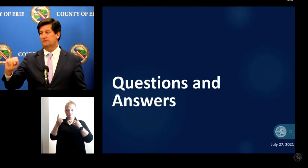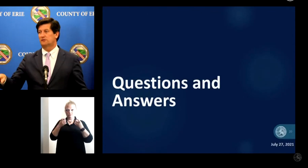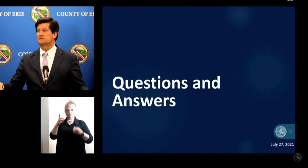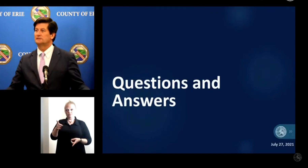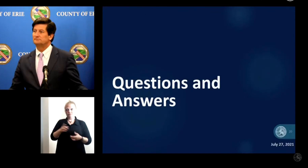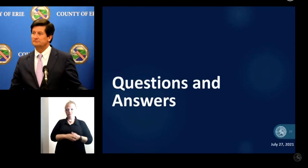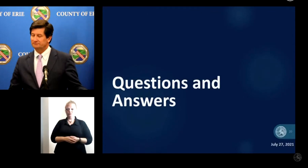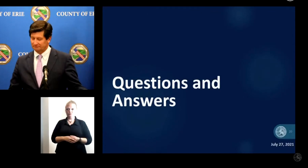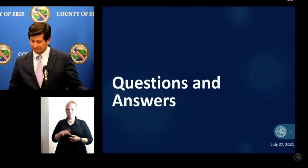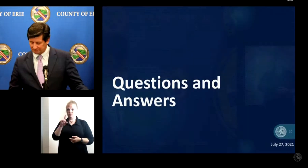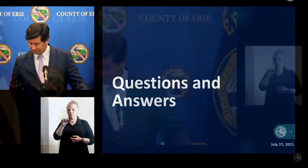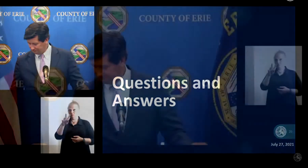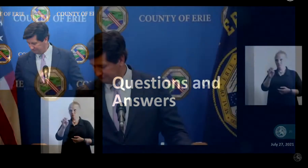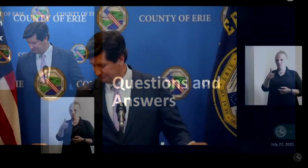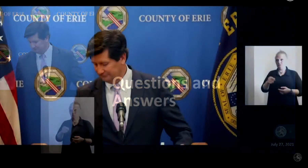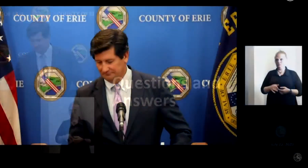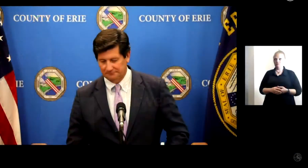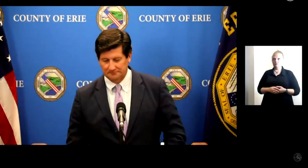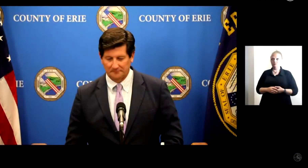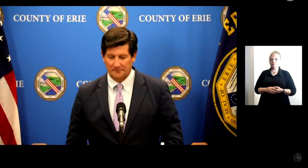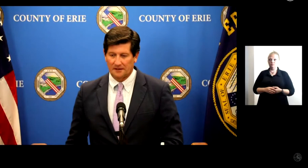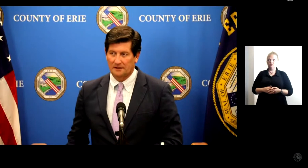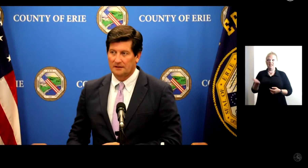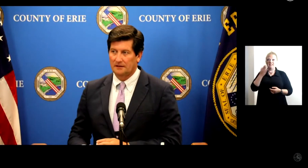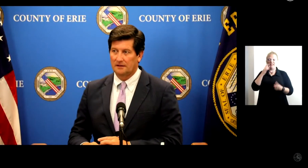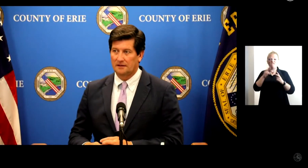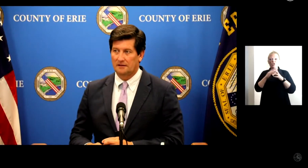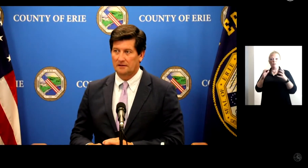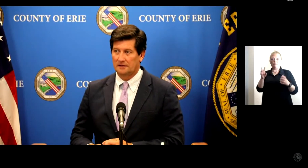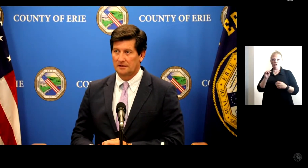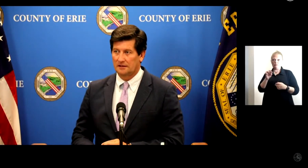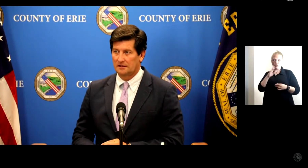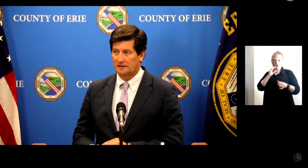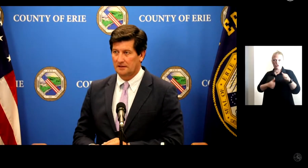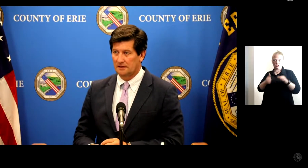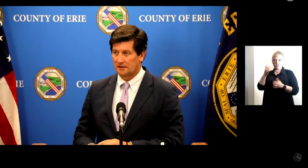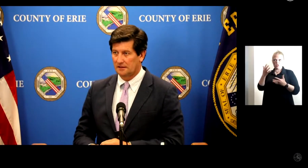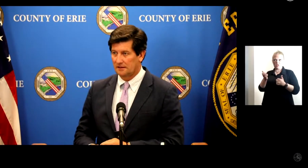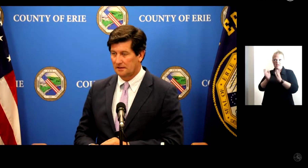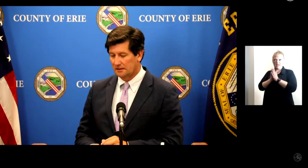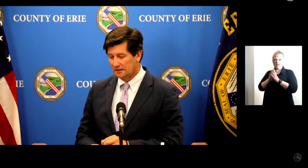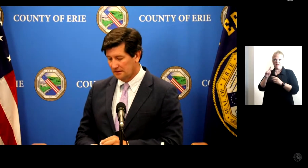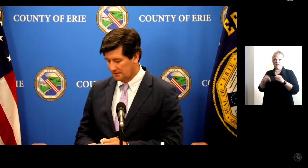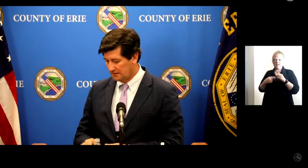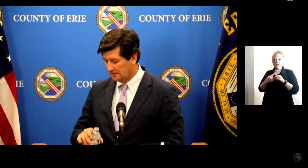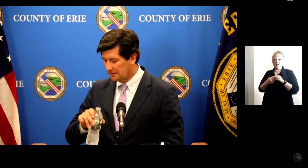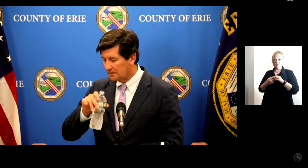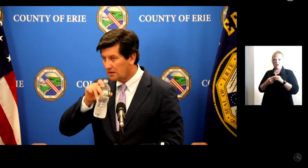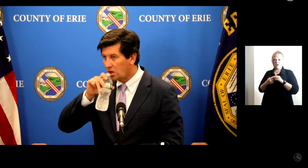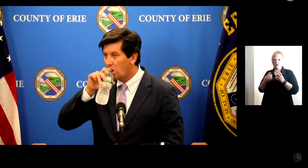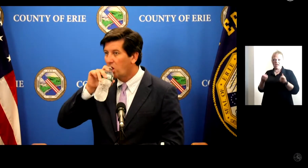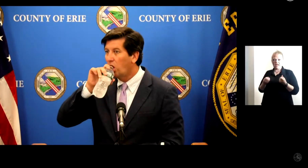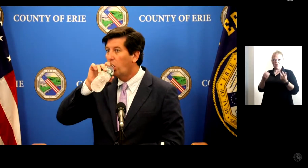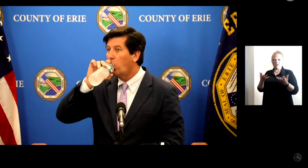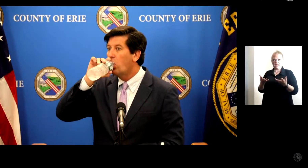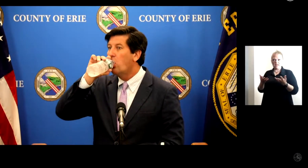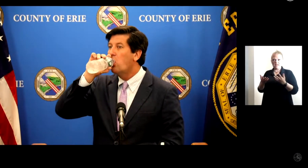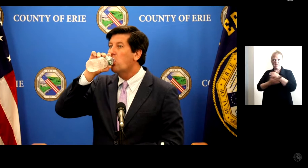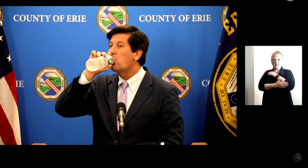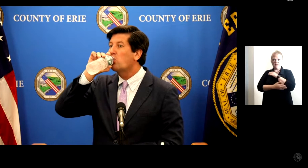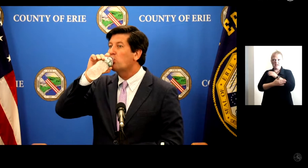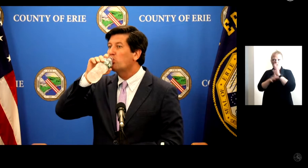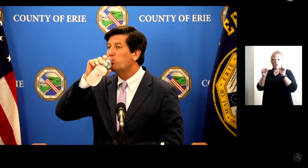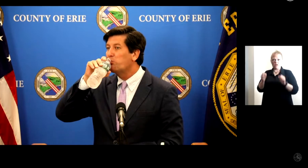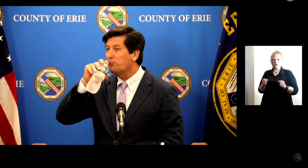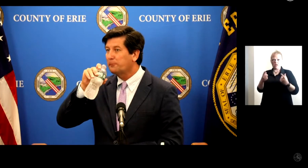from David first. Thank you very much, Mr. Executive. I want to ask you about tests and how many the county can do in